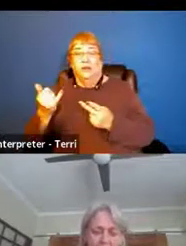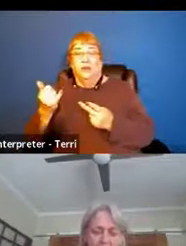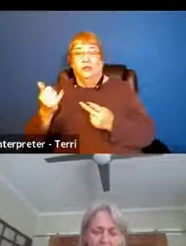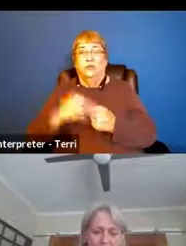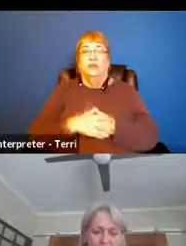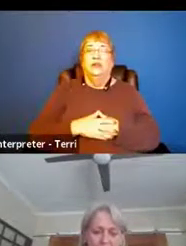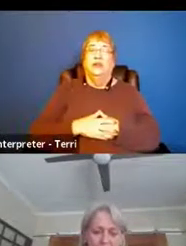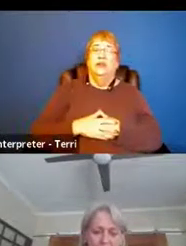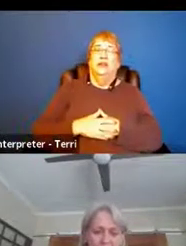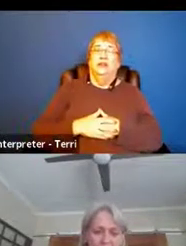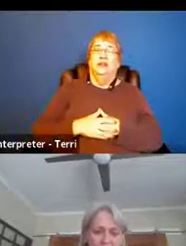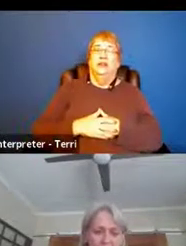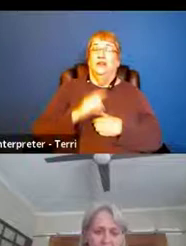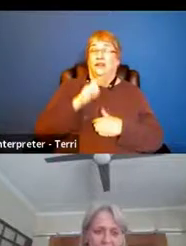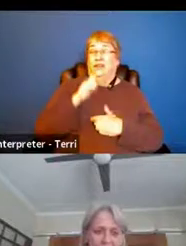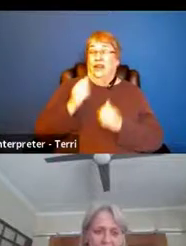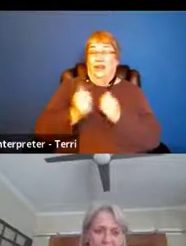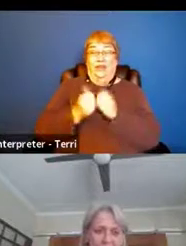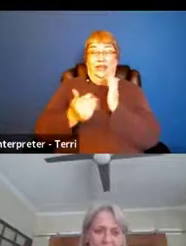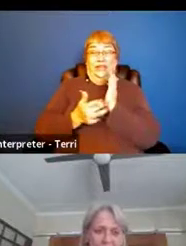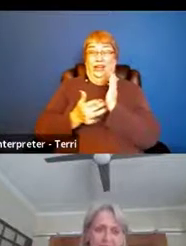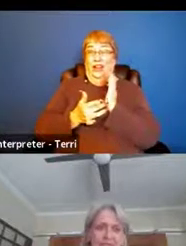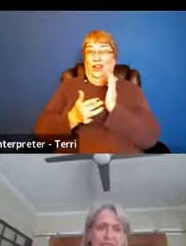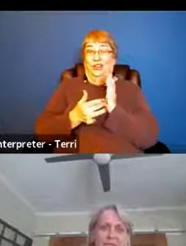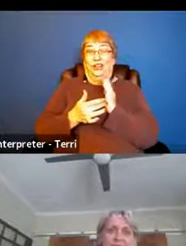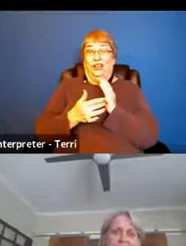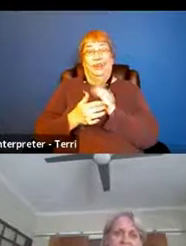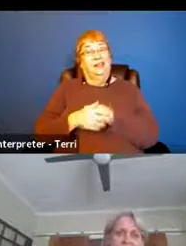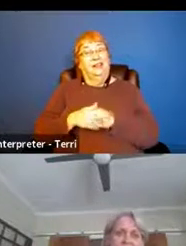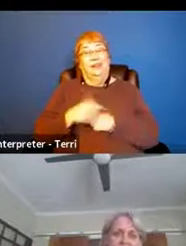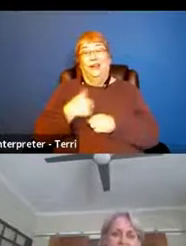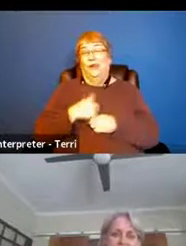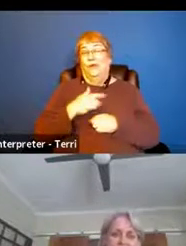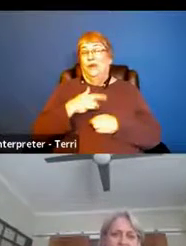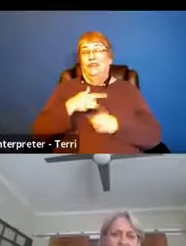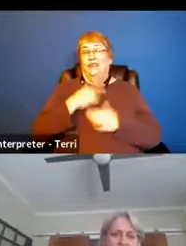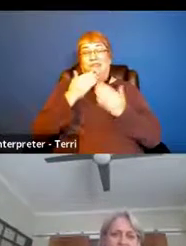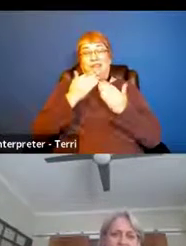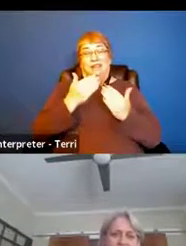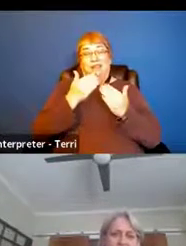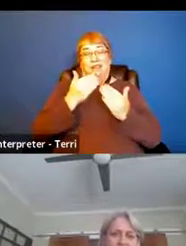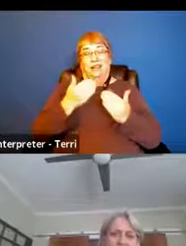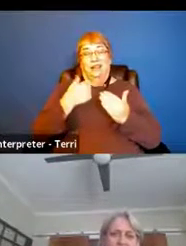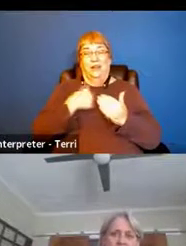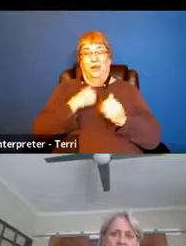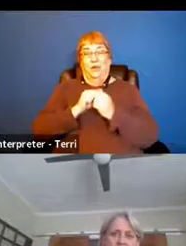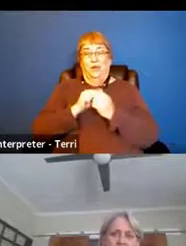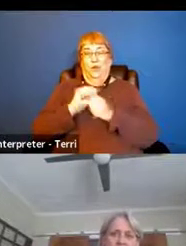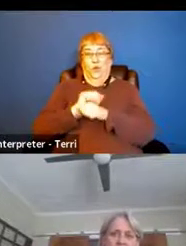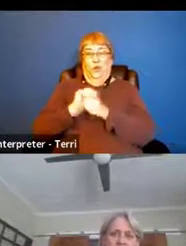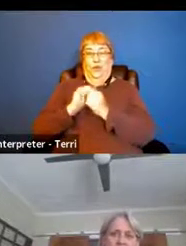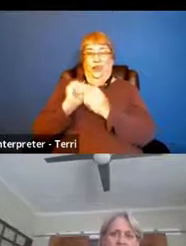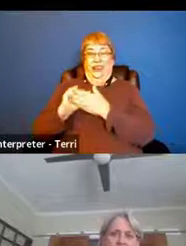So we, you know, technology, we feel very, very grateful that we work with an age group that